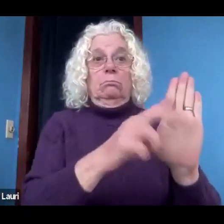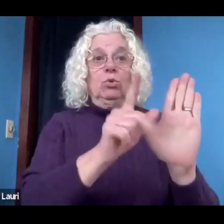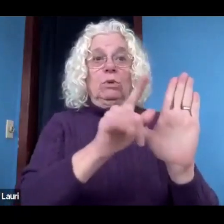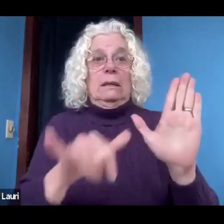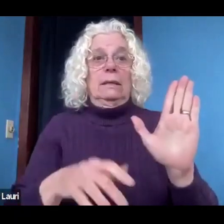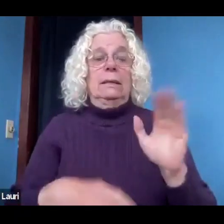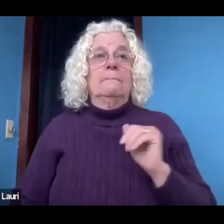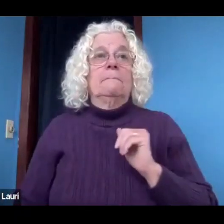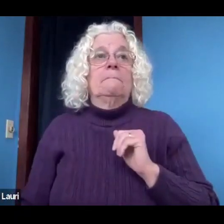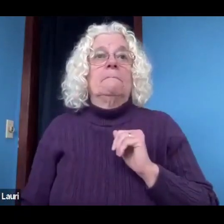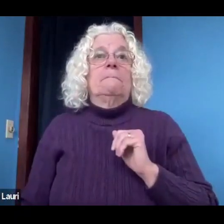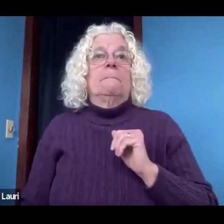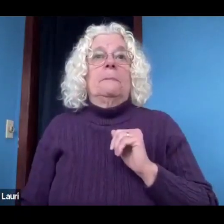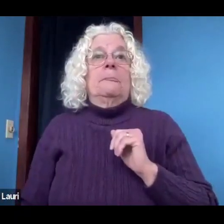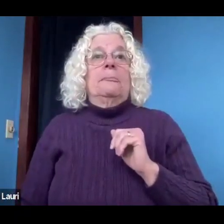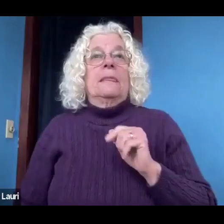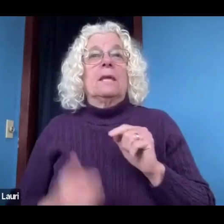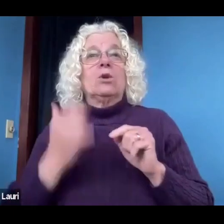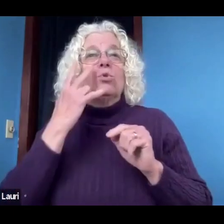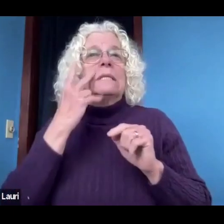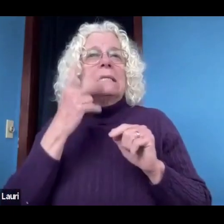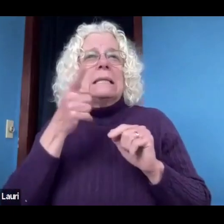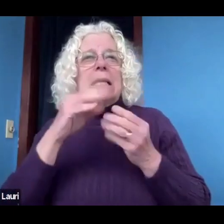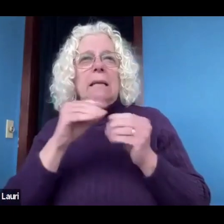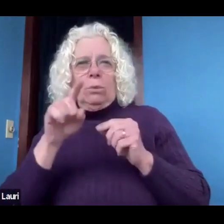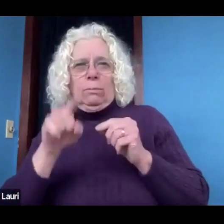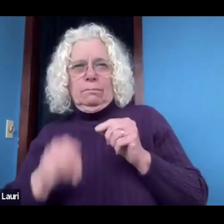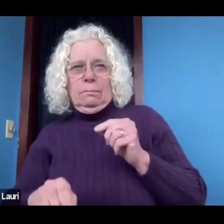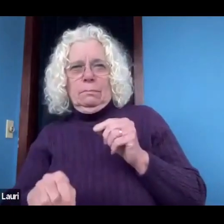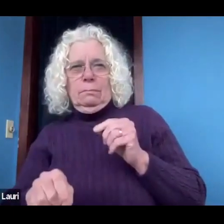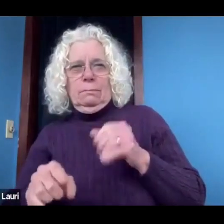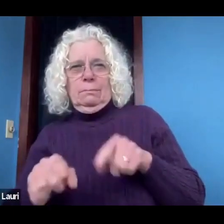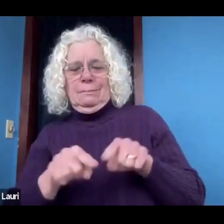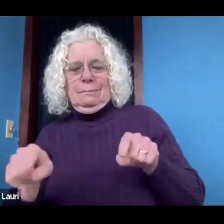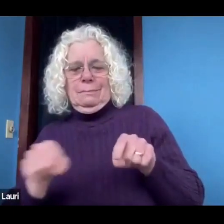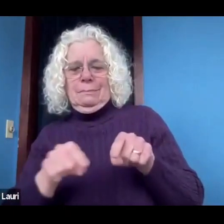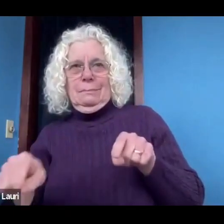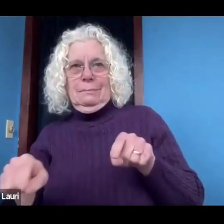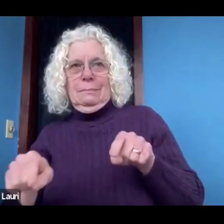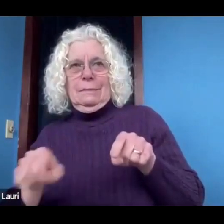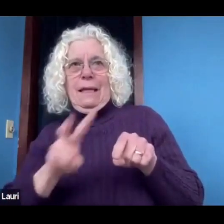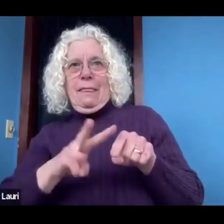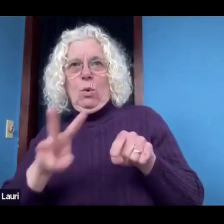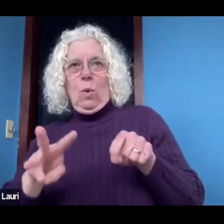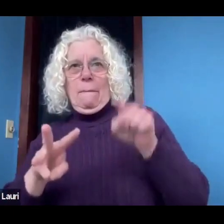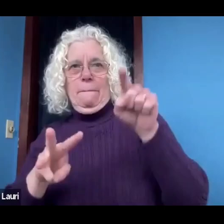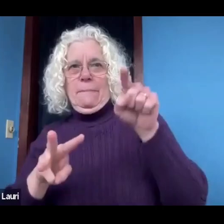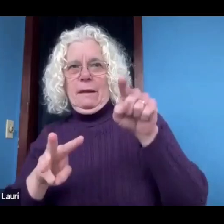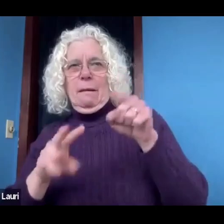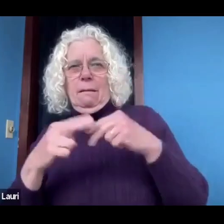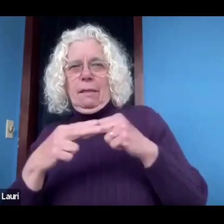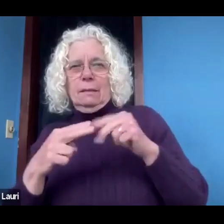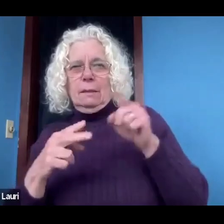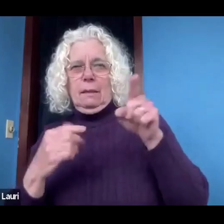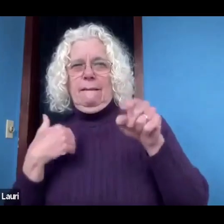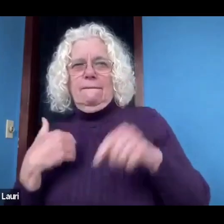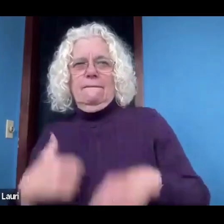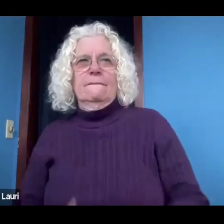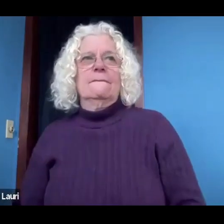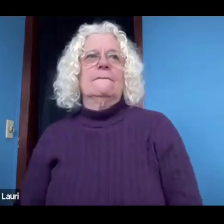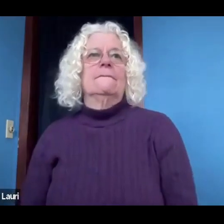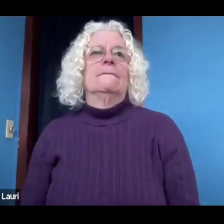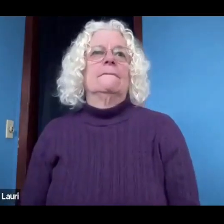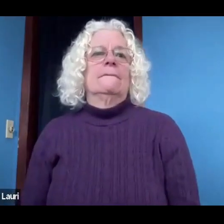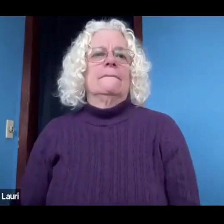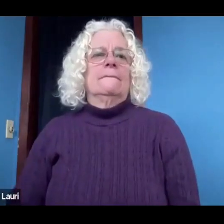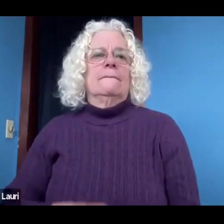And the number there is at the very bottom of the slide and the website if you need more information about that. And I think